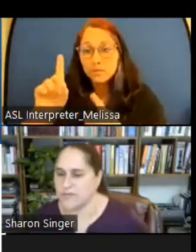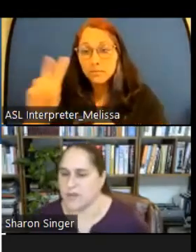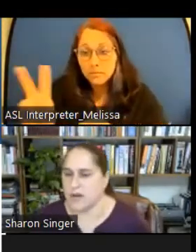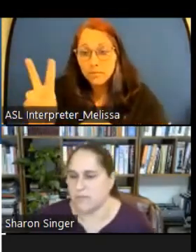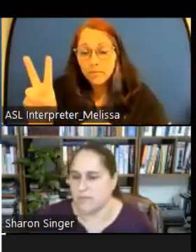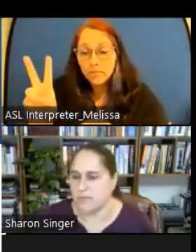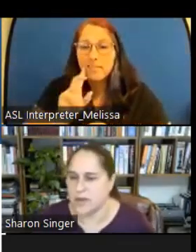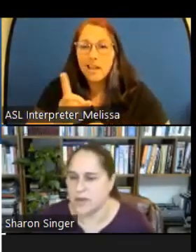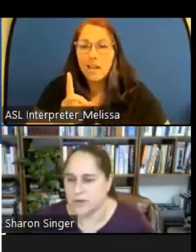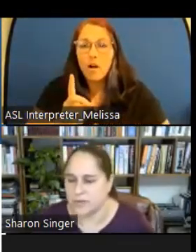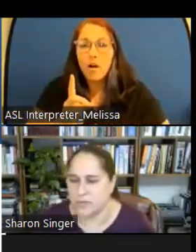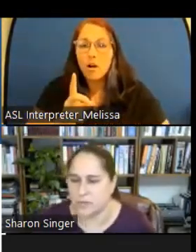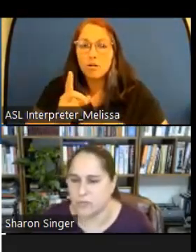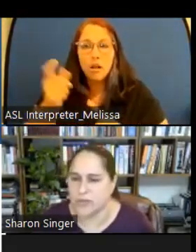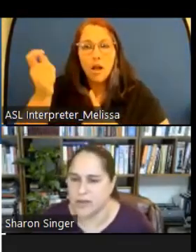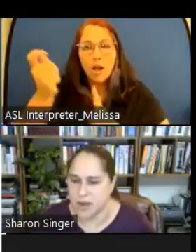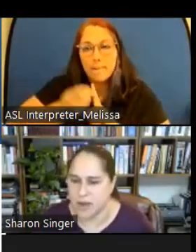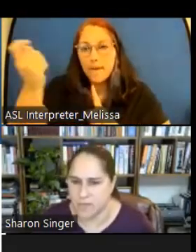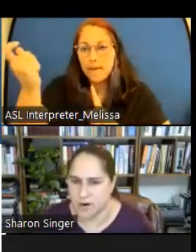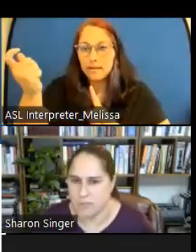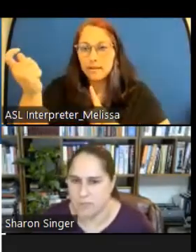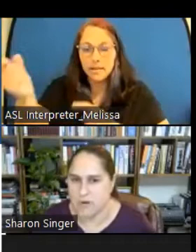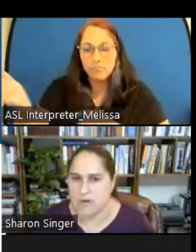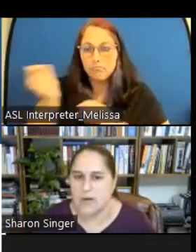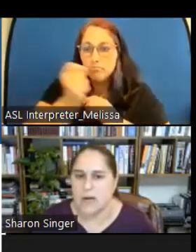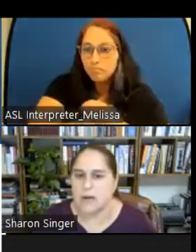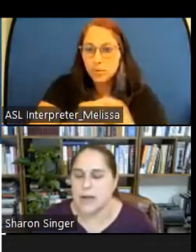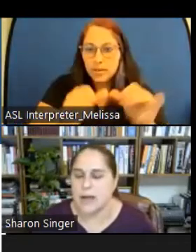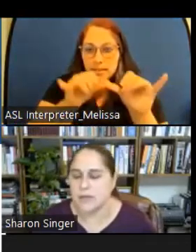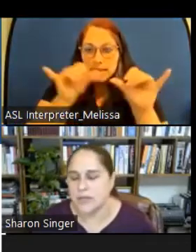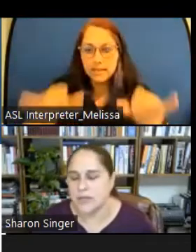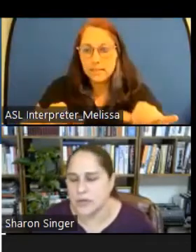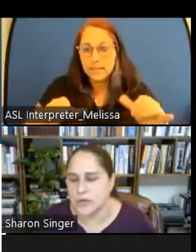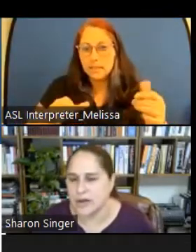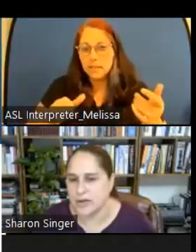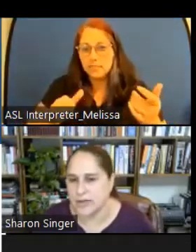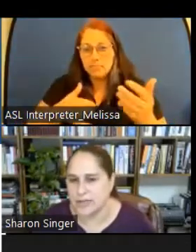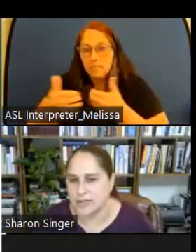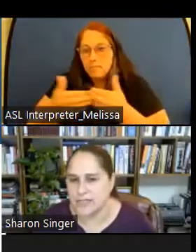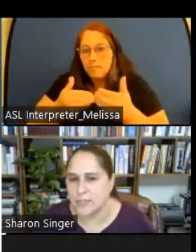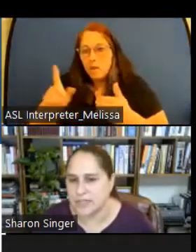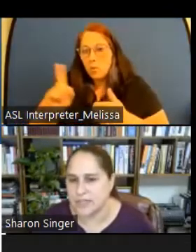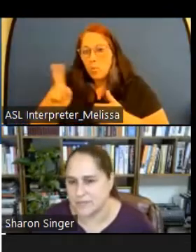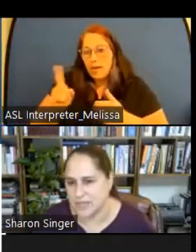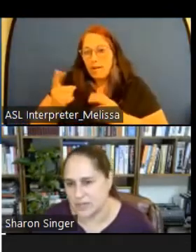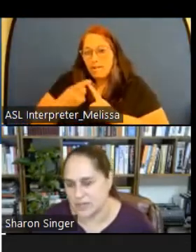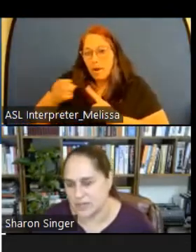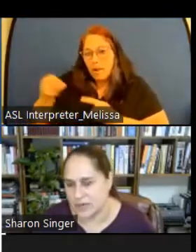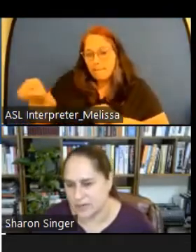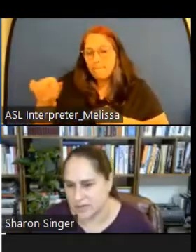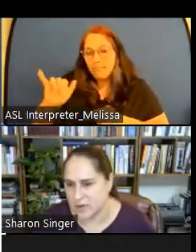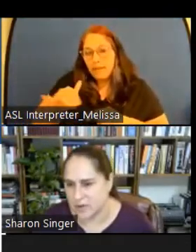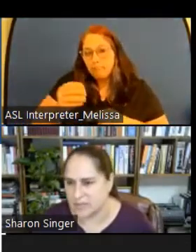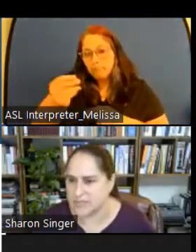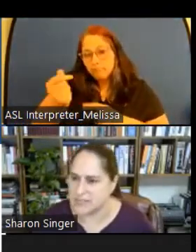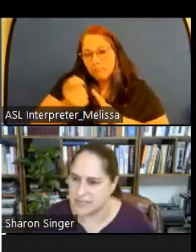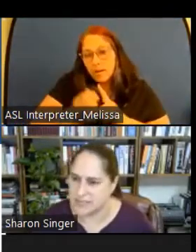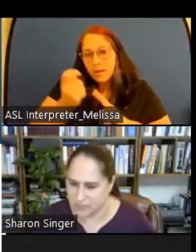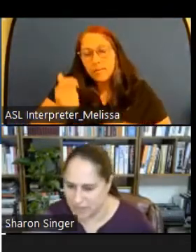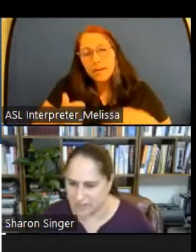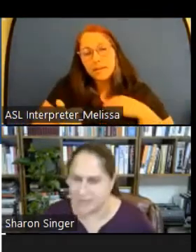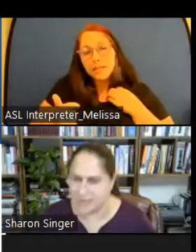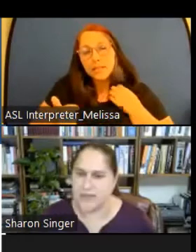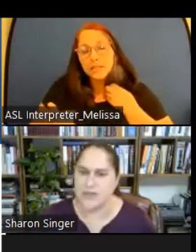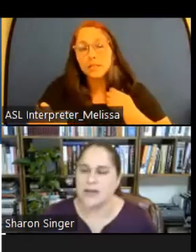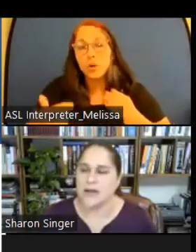of where they have come from. And we do have a separate definition for at risk of homelessness that is